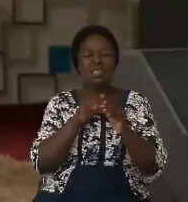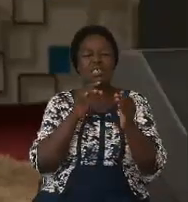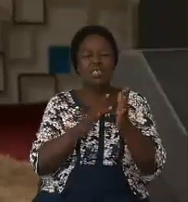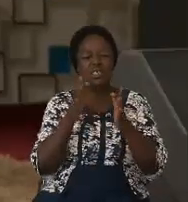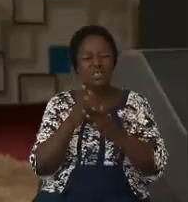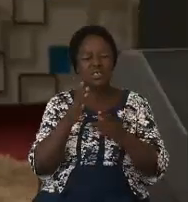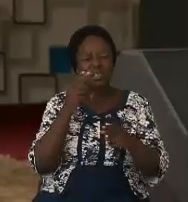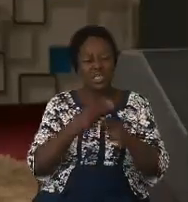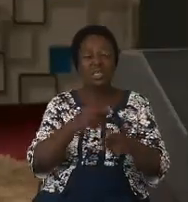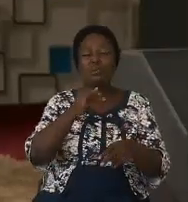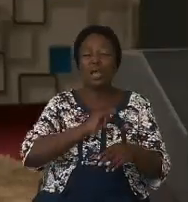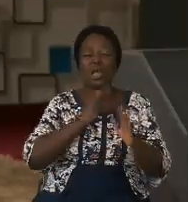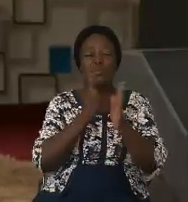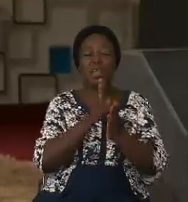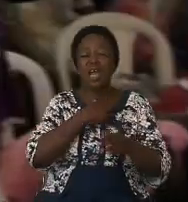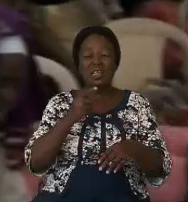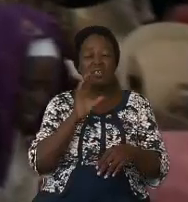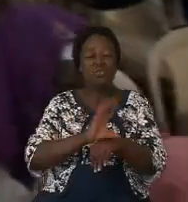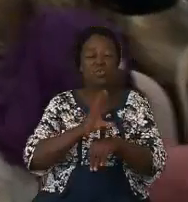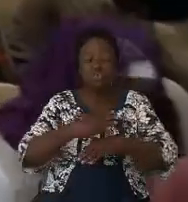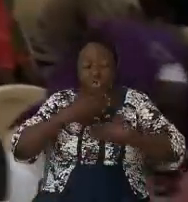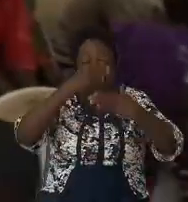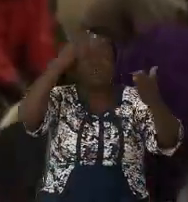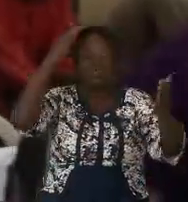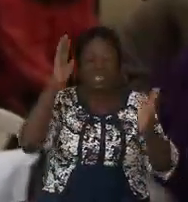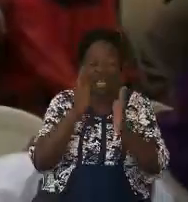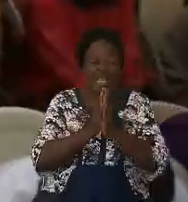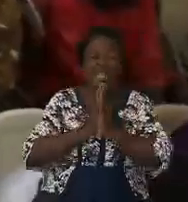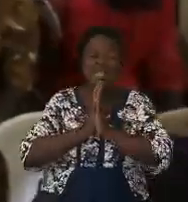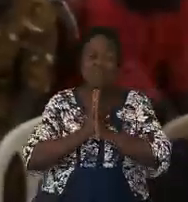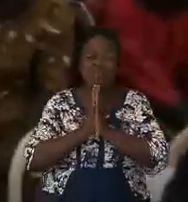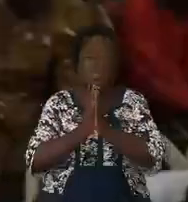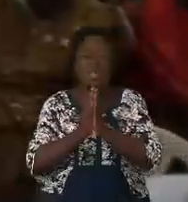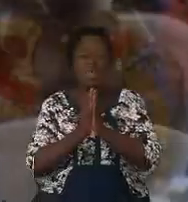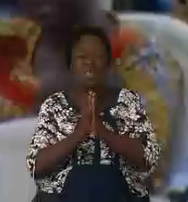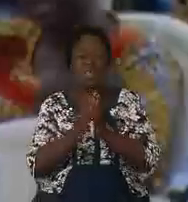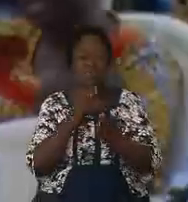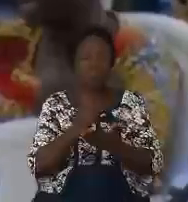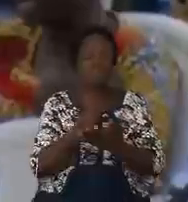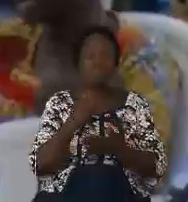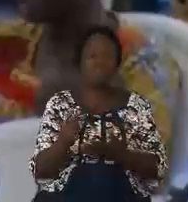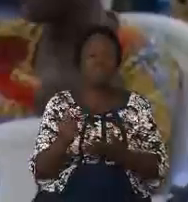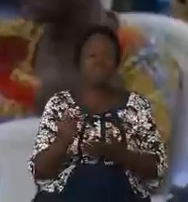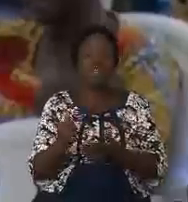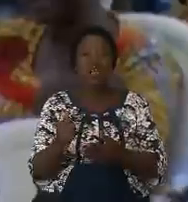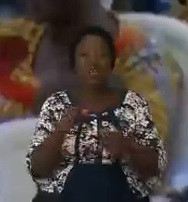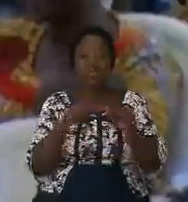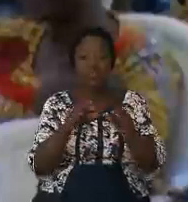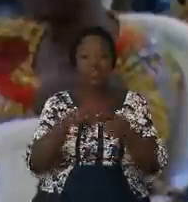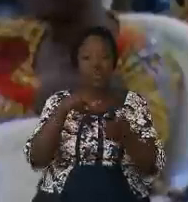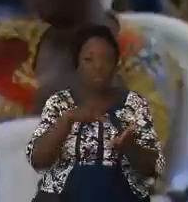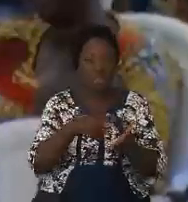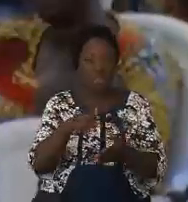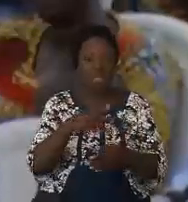Jesus' name I pray. Yeah. And the church said, yeah. Keep